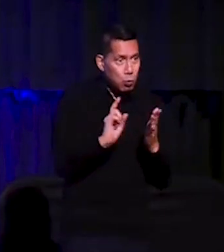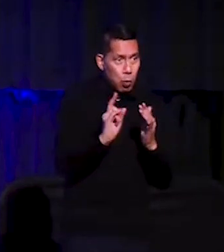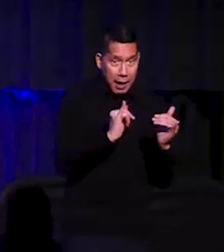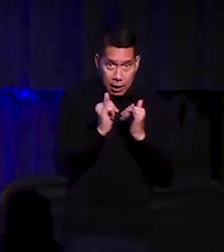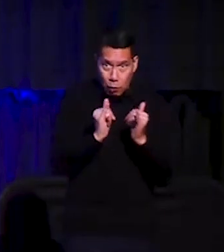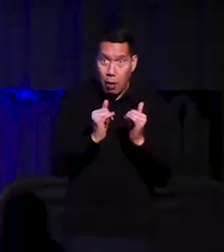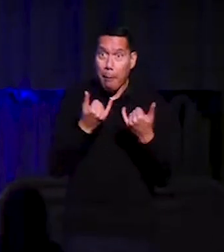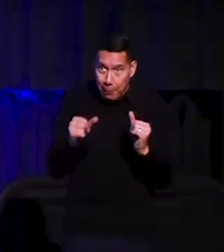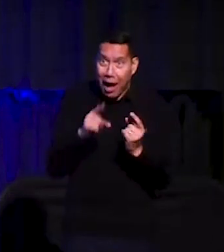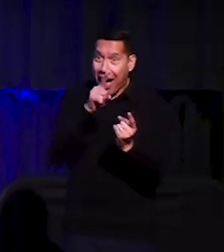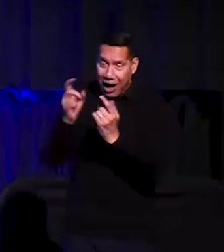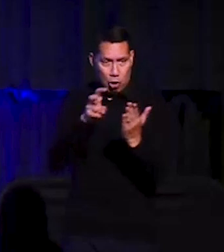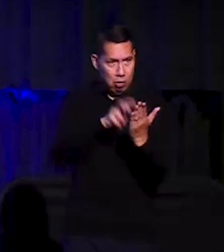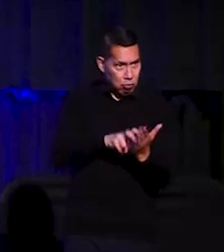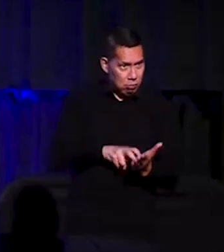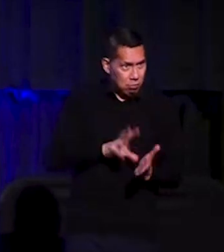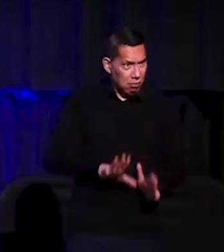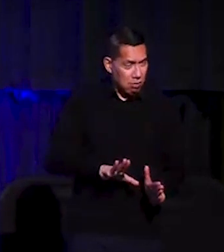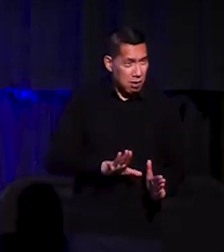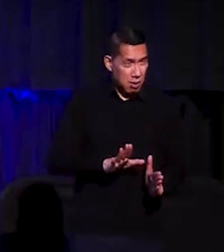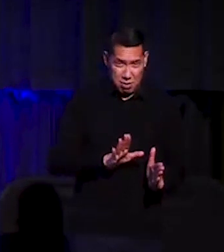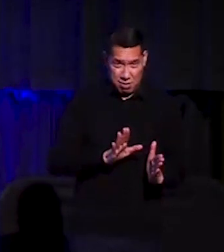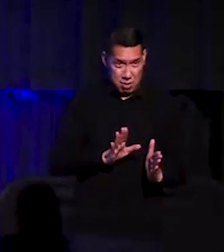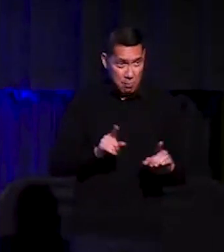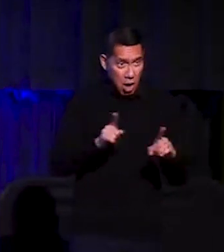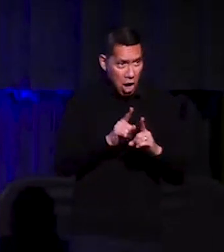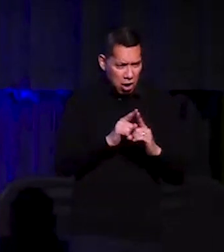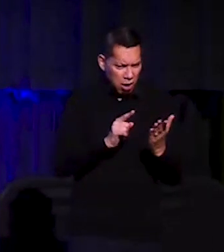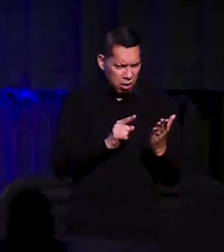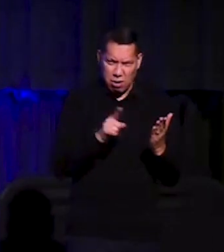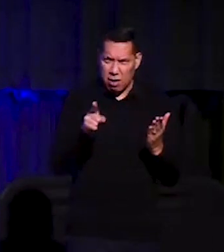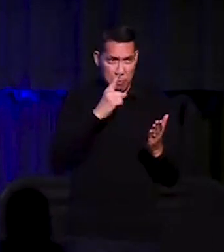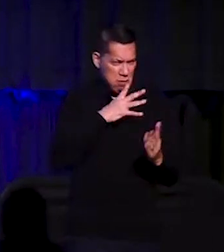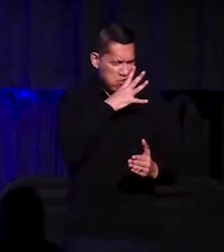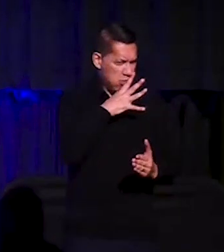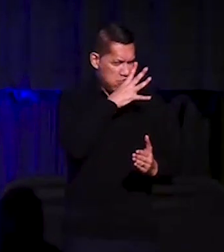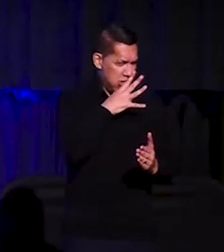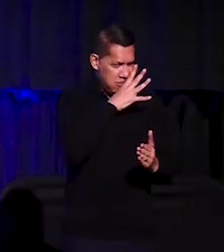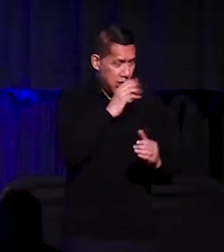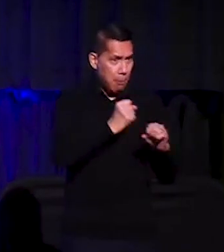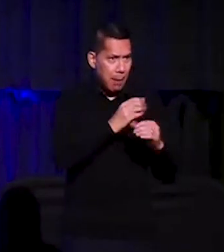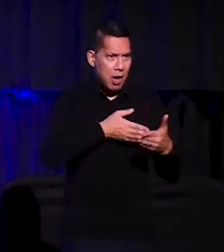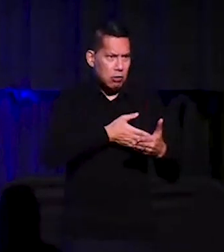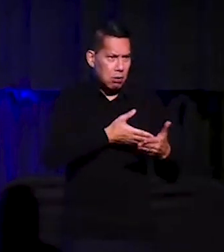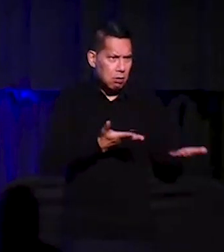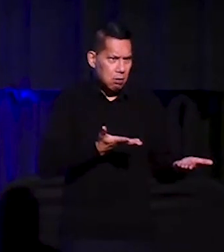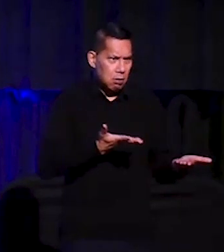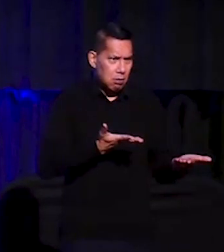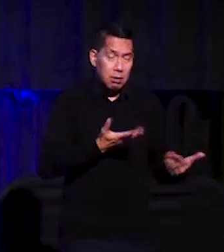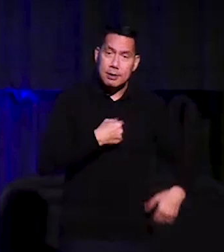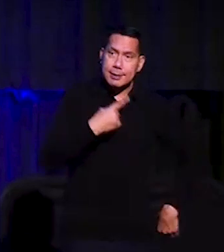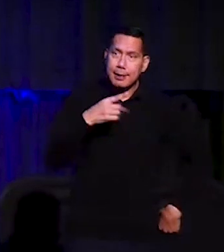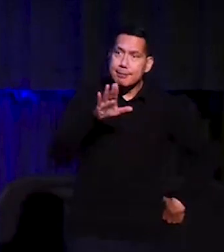all love that. These are not only annoying, but they are putting out barriers and shut people down completely. You're basically telling people